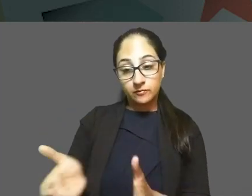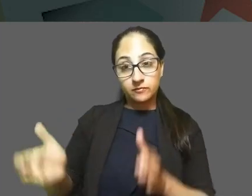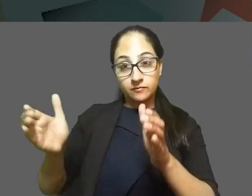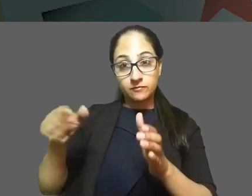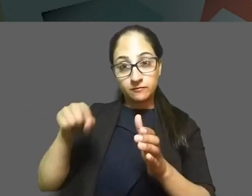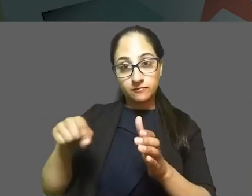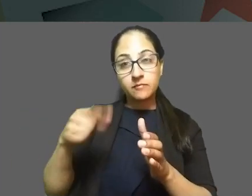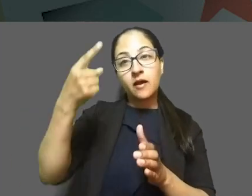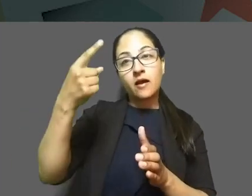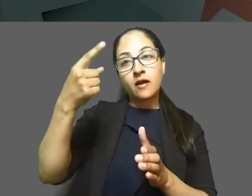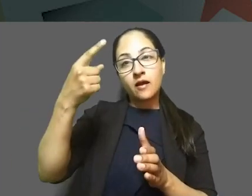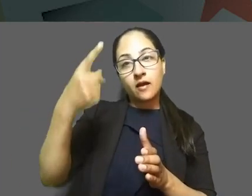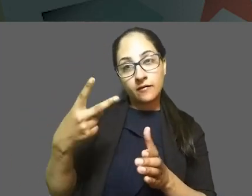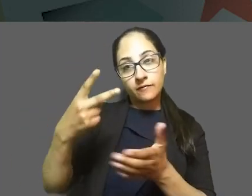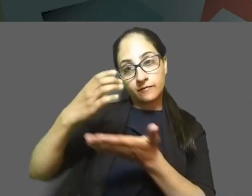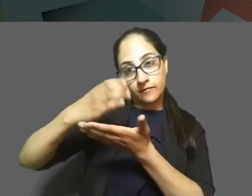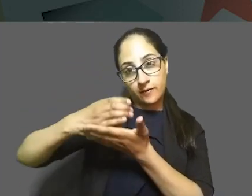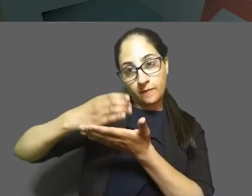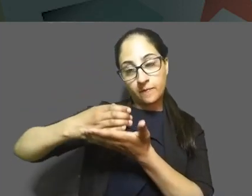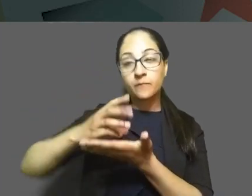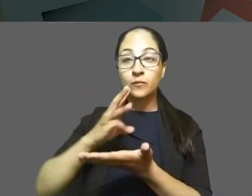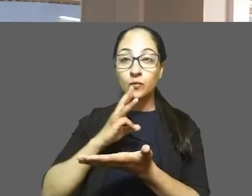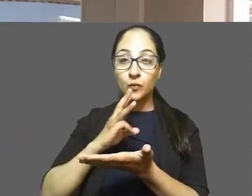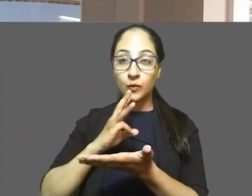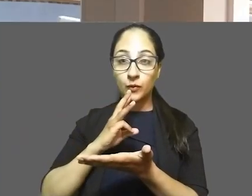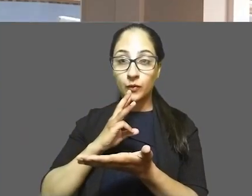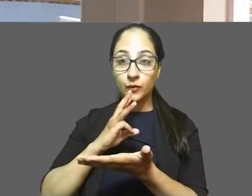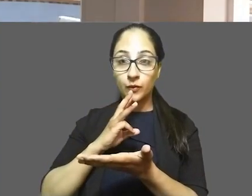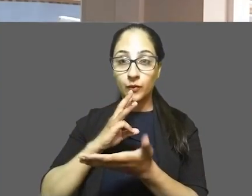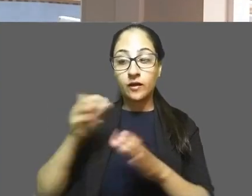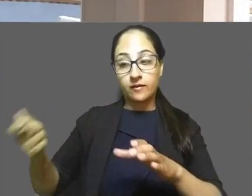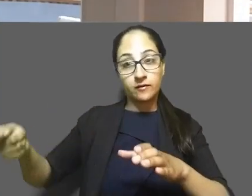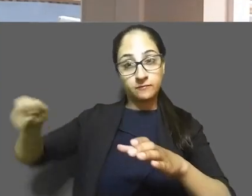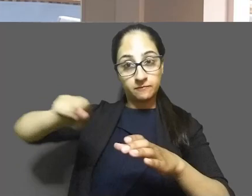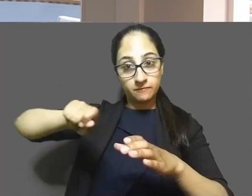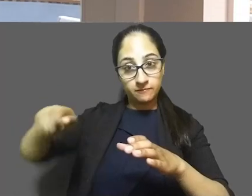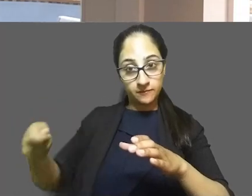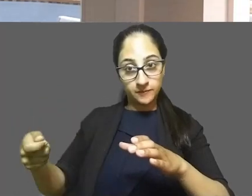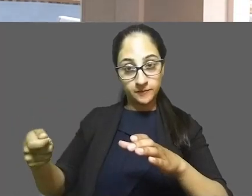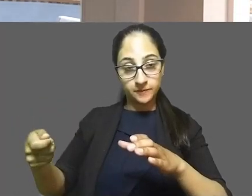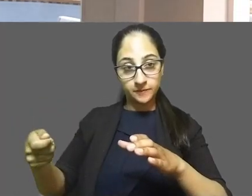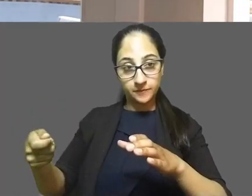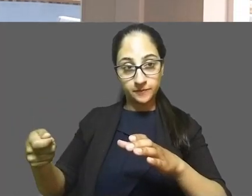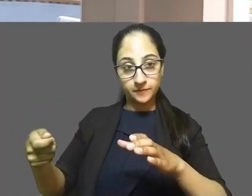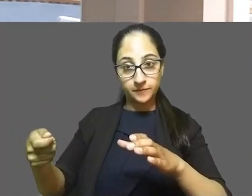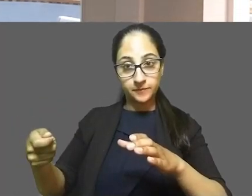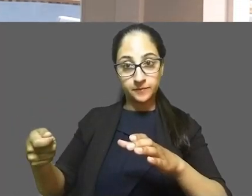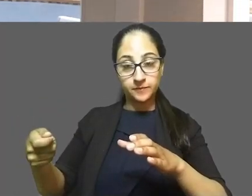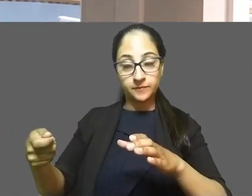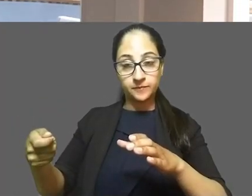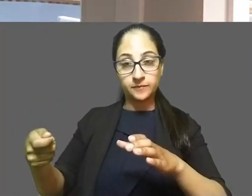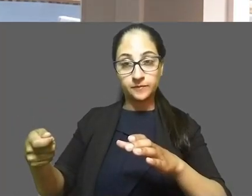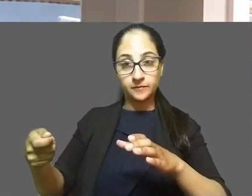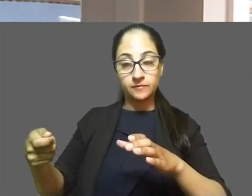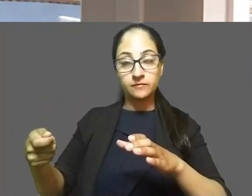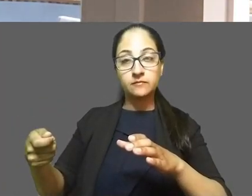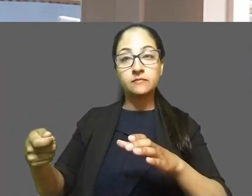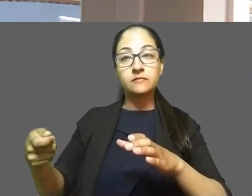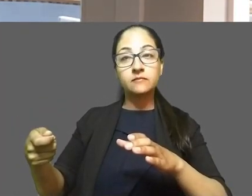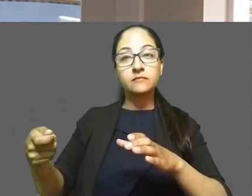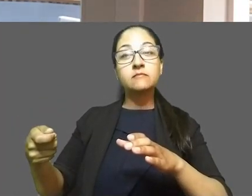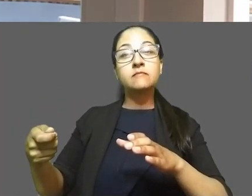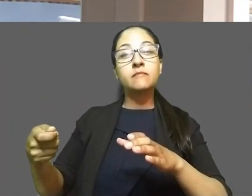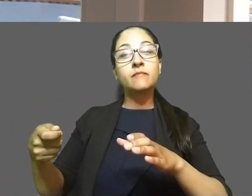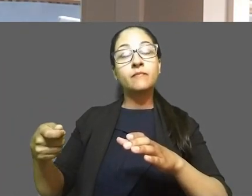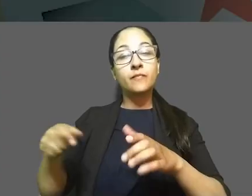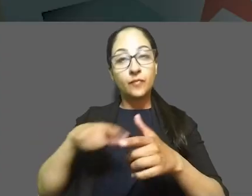get 1/2 cup of water to start. Yeah, to that 1/2 cup of water, you